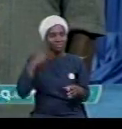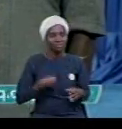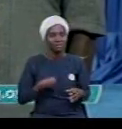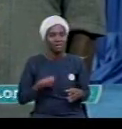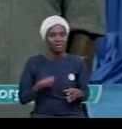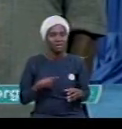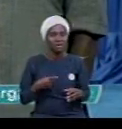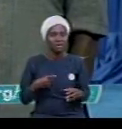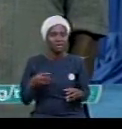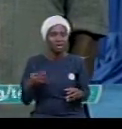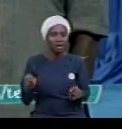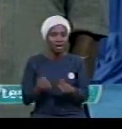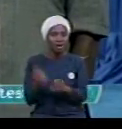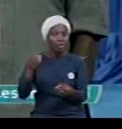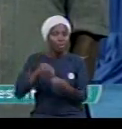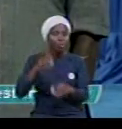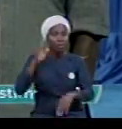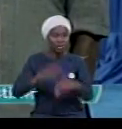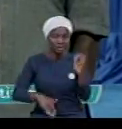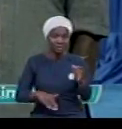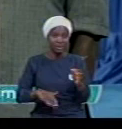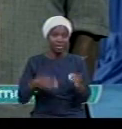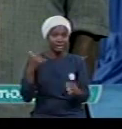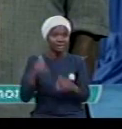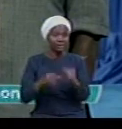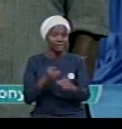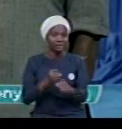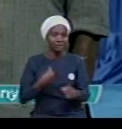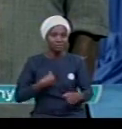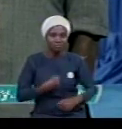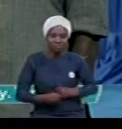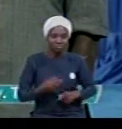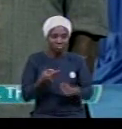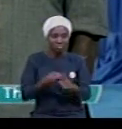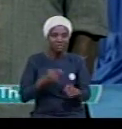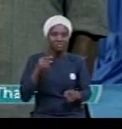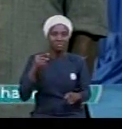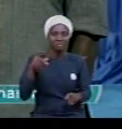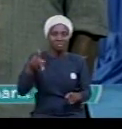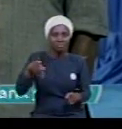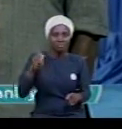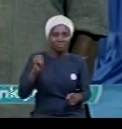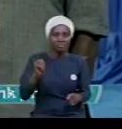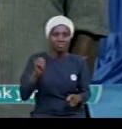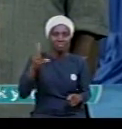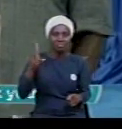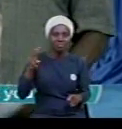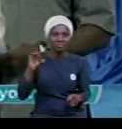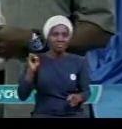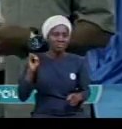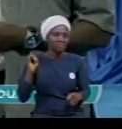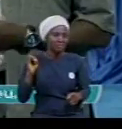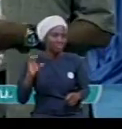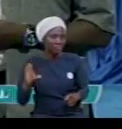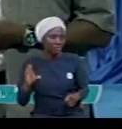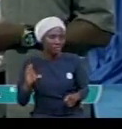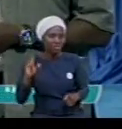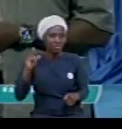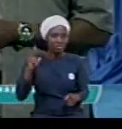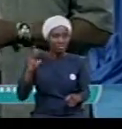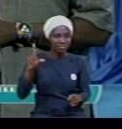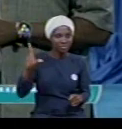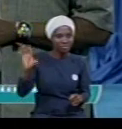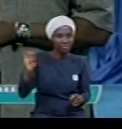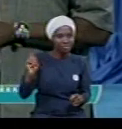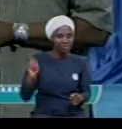10 years now, I've been suffering from peptic ulcer disease. And it has been so challenging. My mommy has taken me to different hospitals when I was young. I